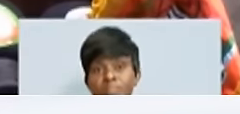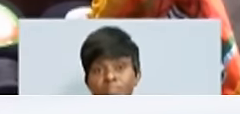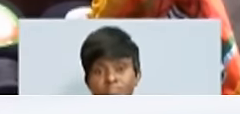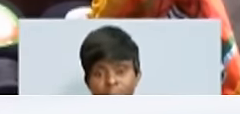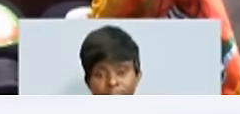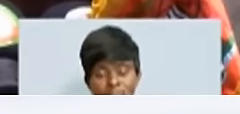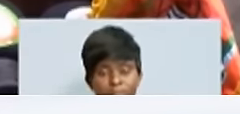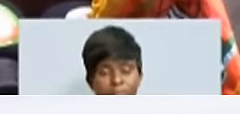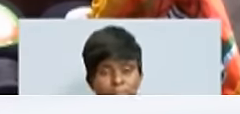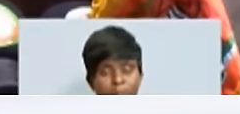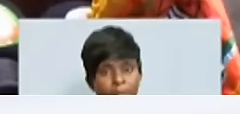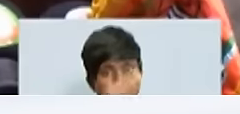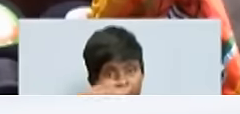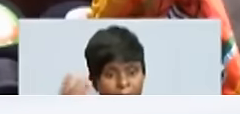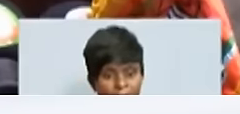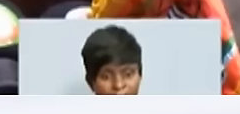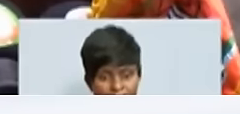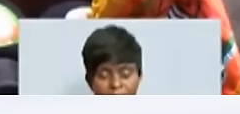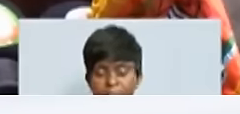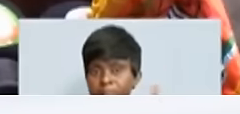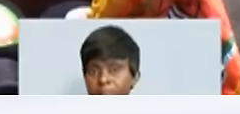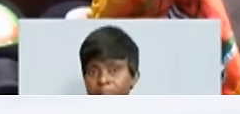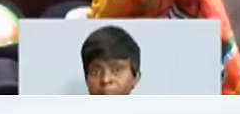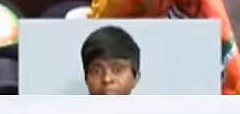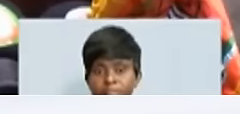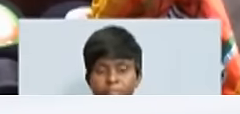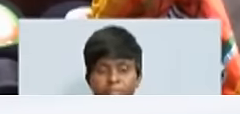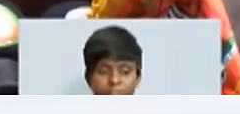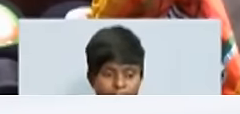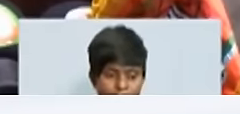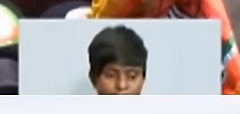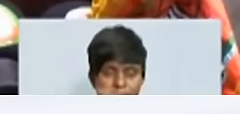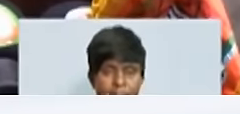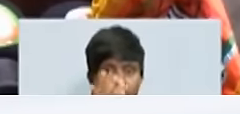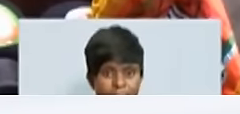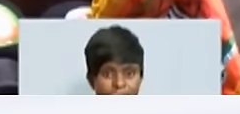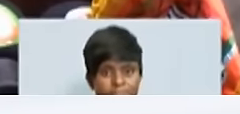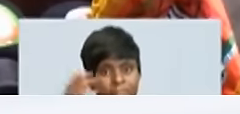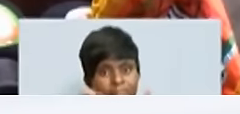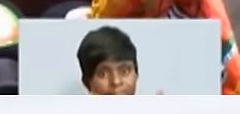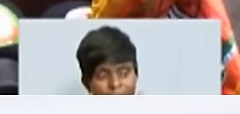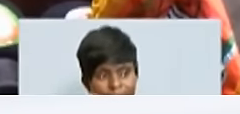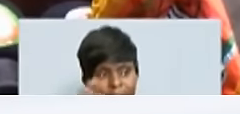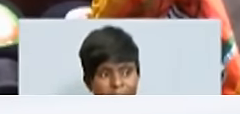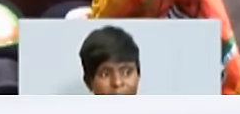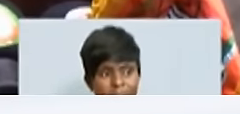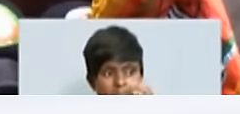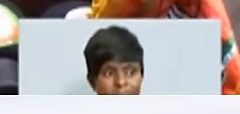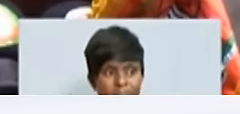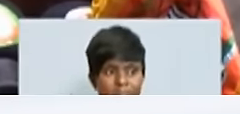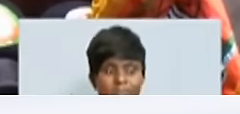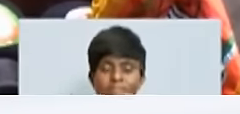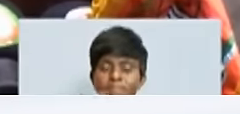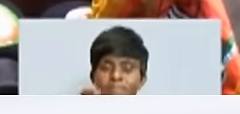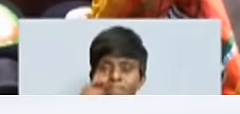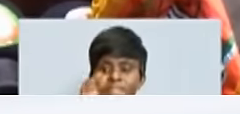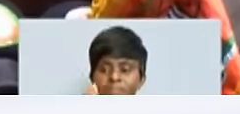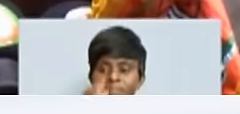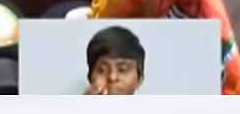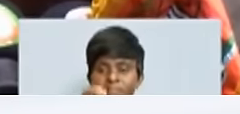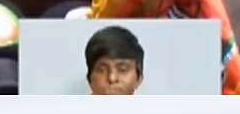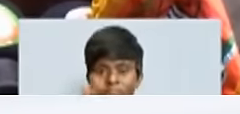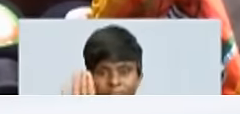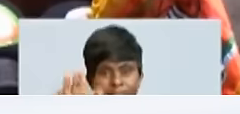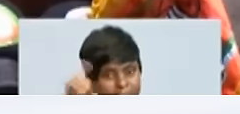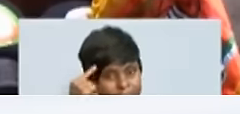the redistribution of economic benefits or resources or money simply arising from carbon trade. So